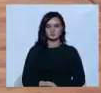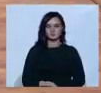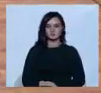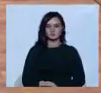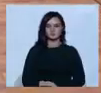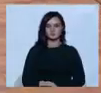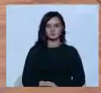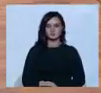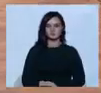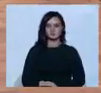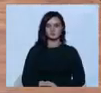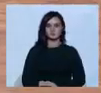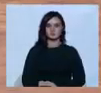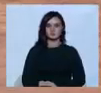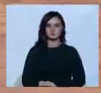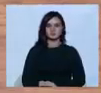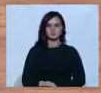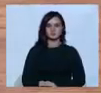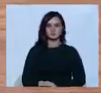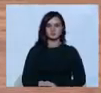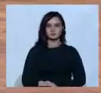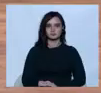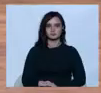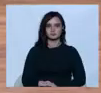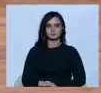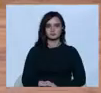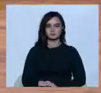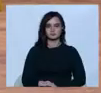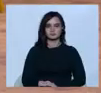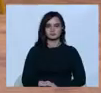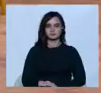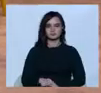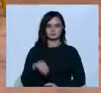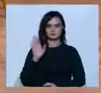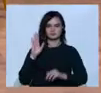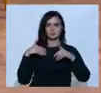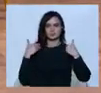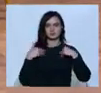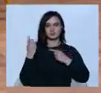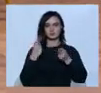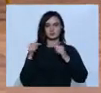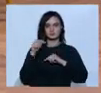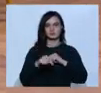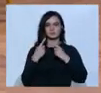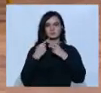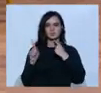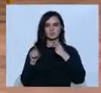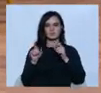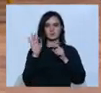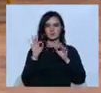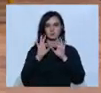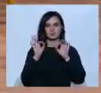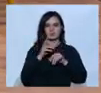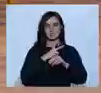Hi there, and welcome back to another episode of English Book on TV. We are your hosts. I'm Mr. Daryl. I'm